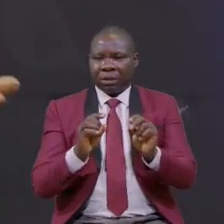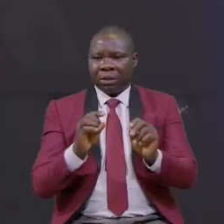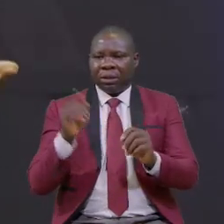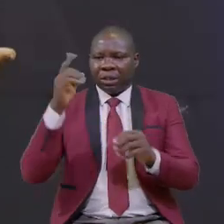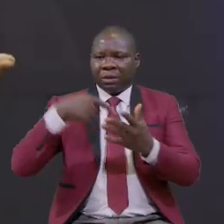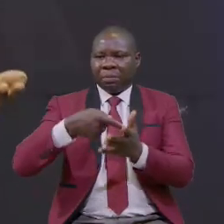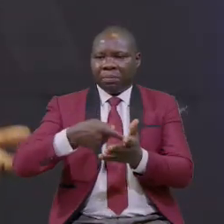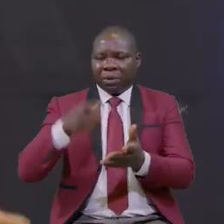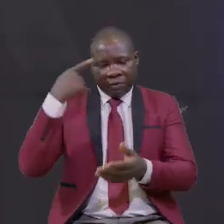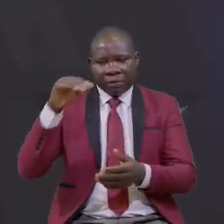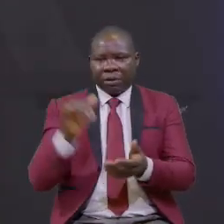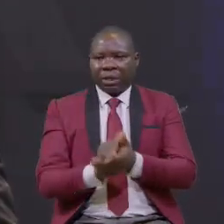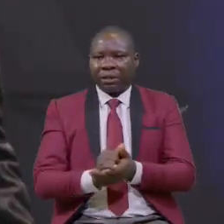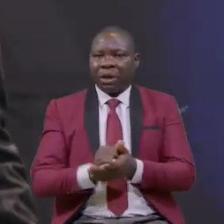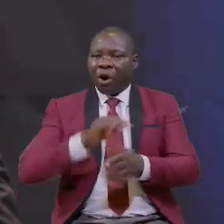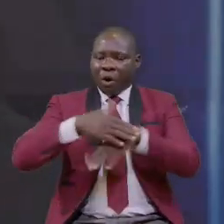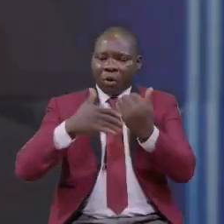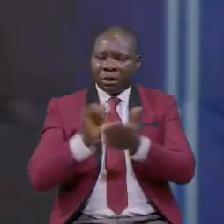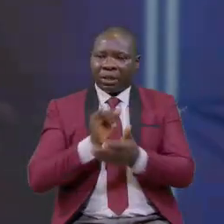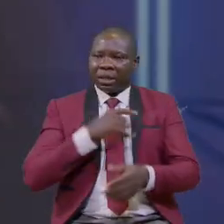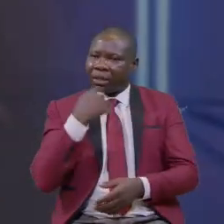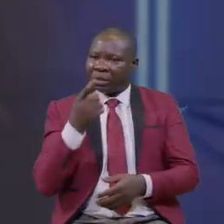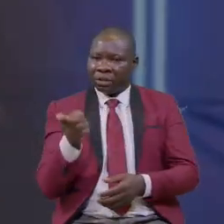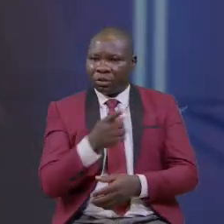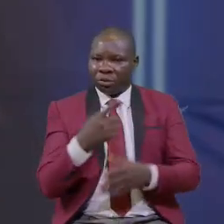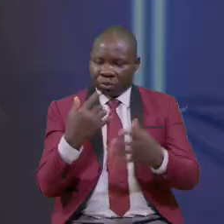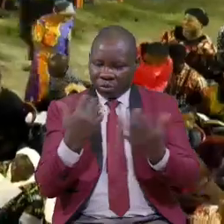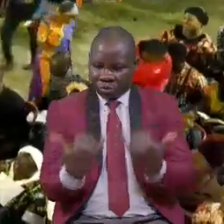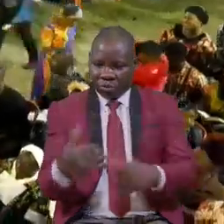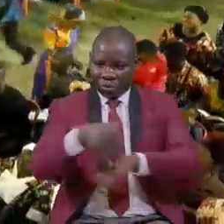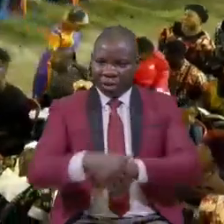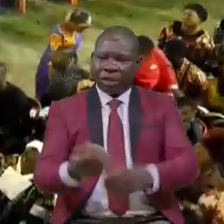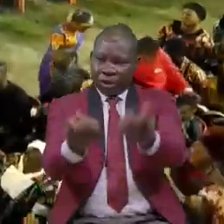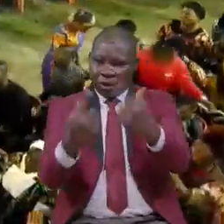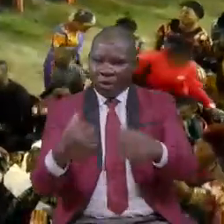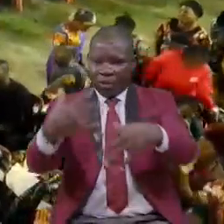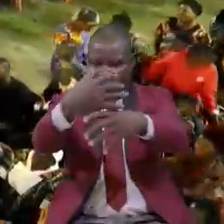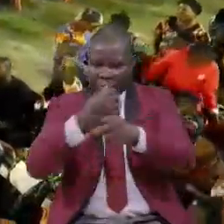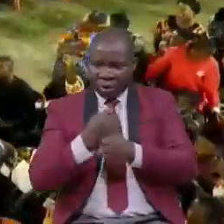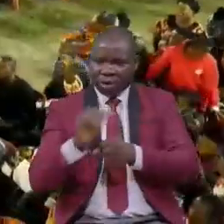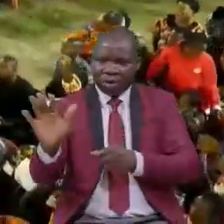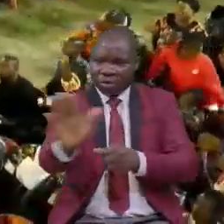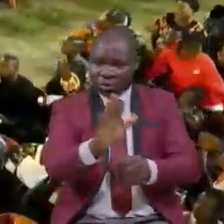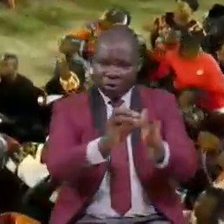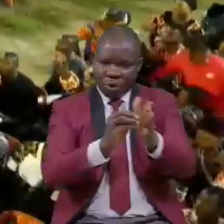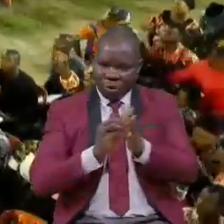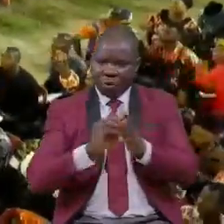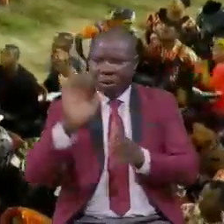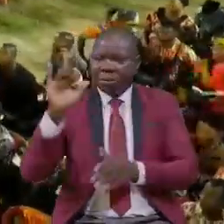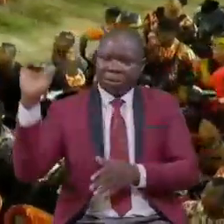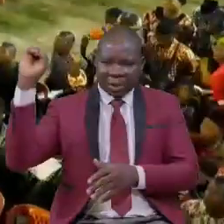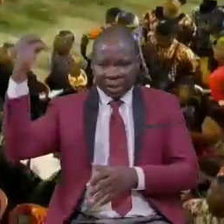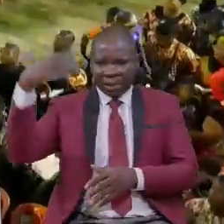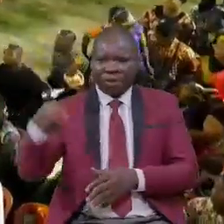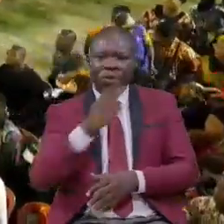I'm telling you tonight, come collect your own. By grace, are you saved?